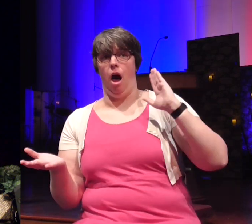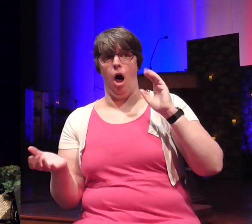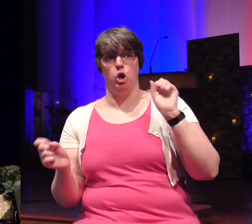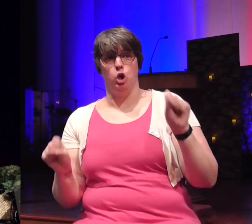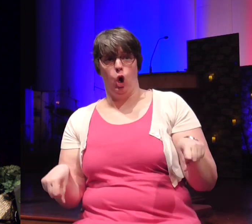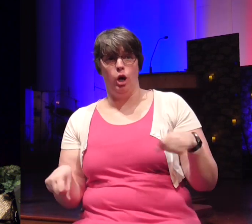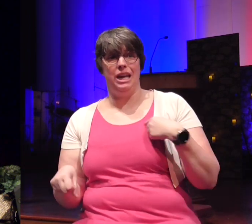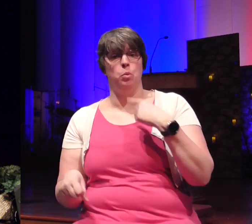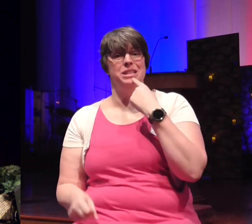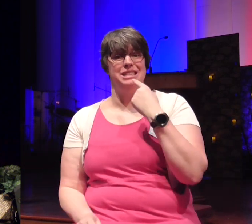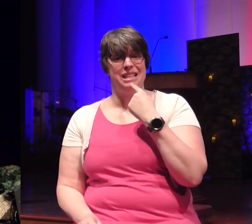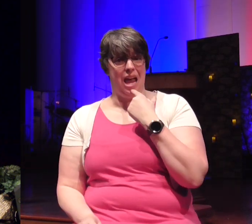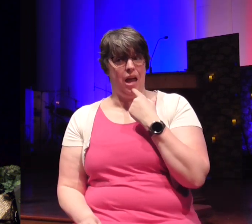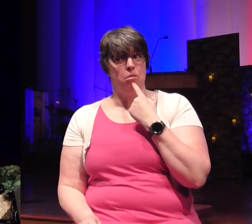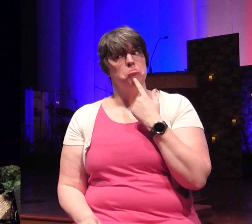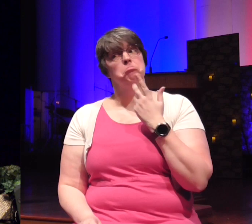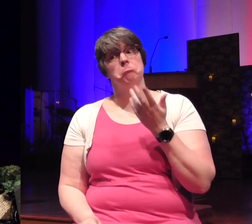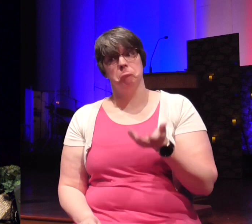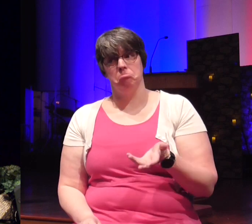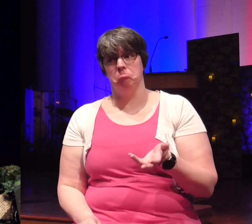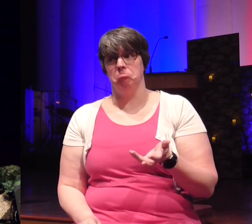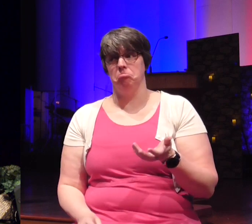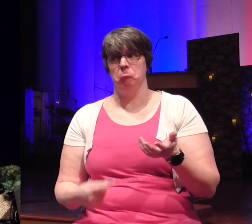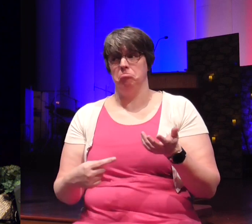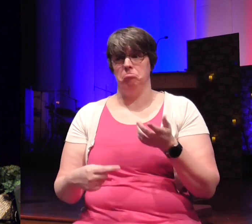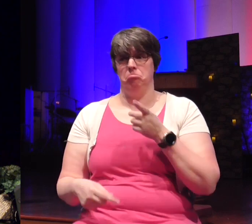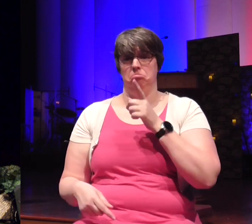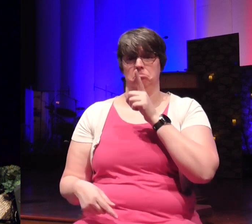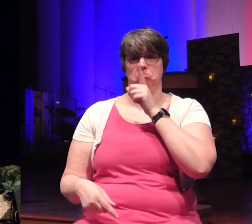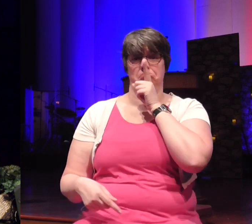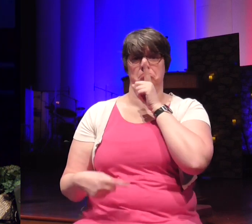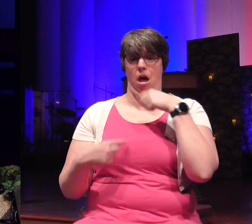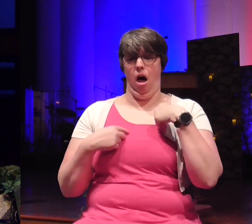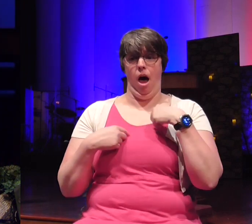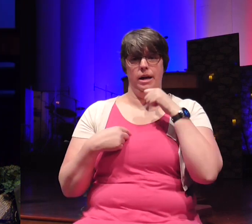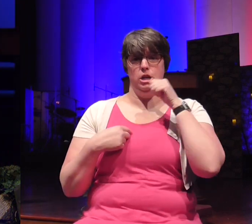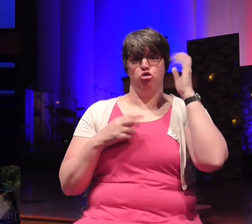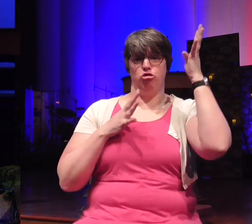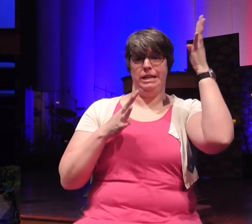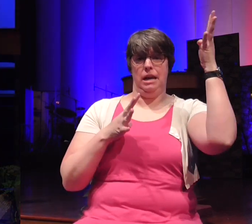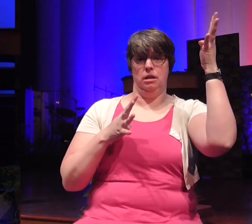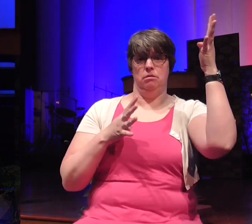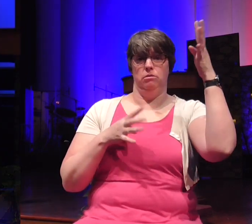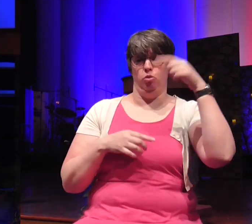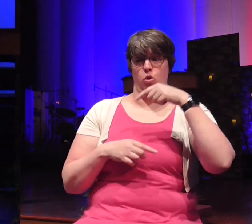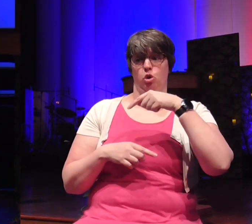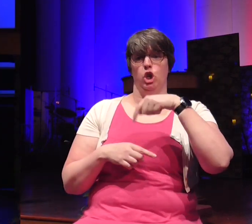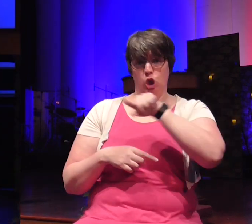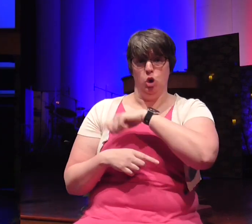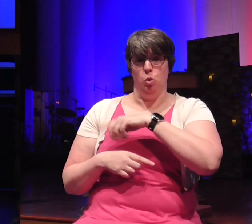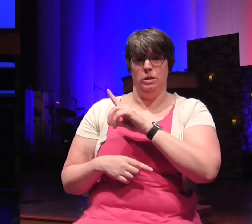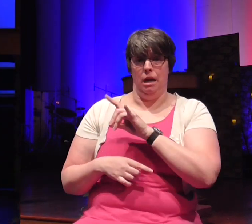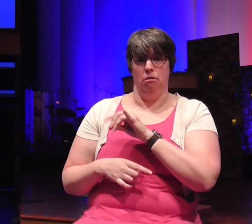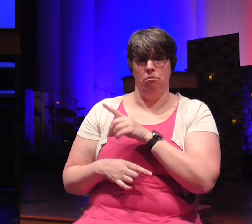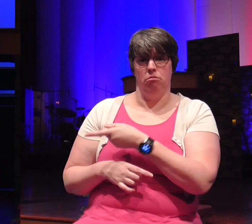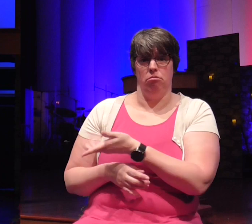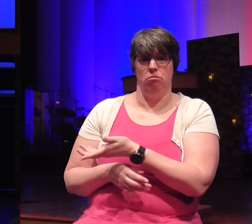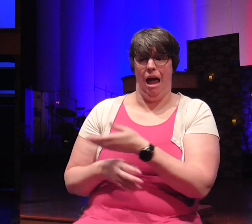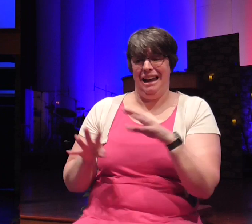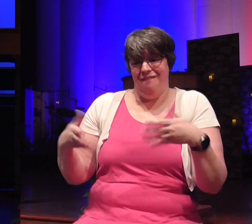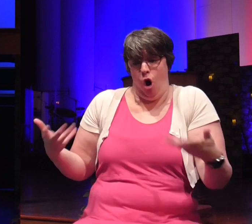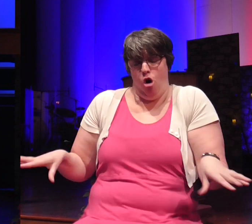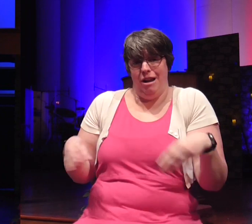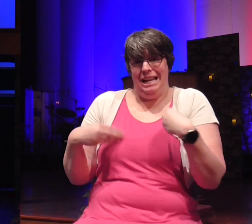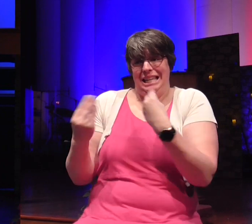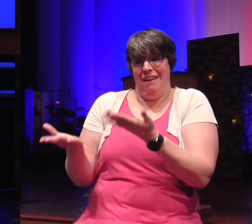it would say, I didn't create this stuff, you did. And I've given you the